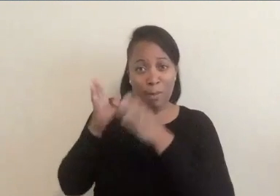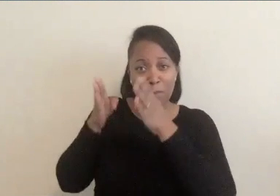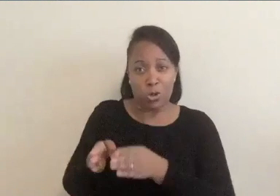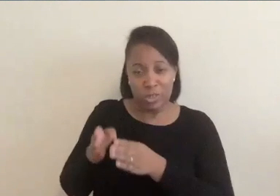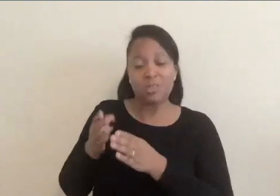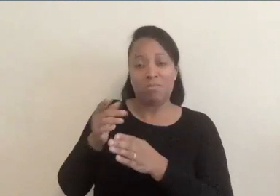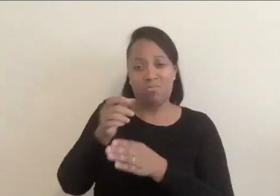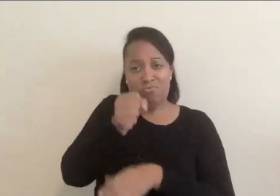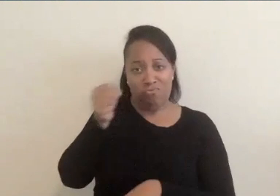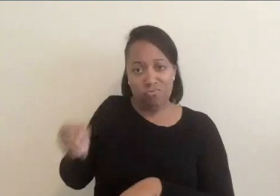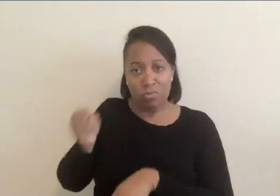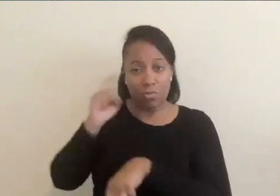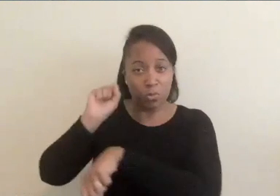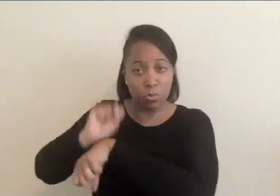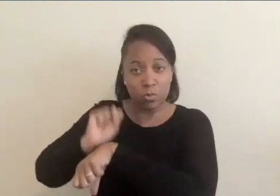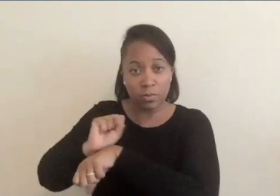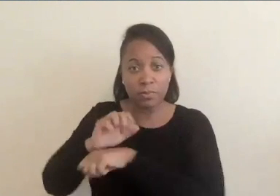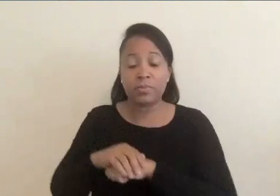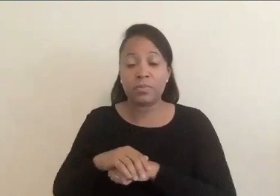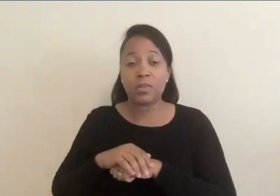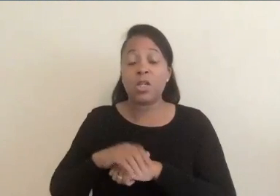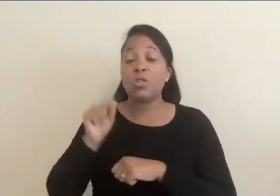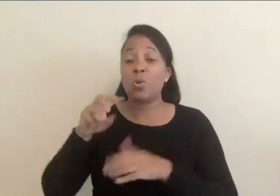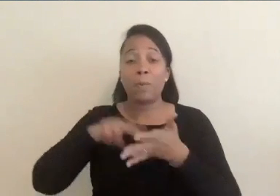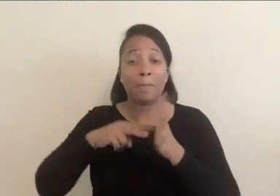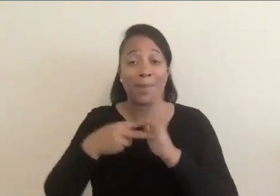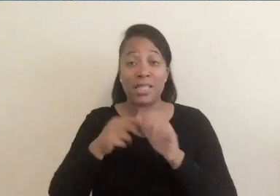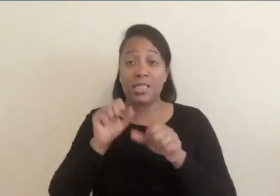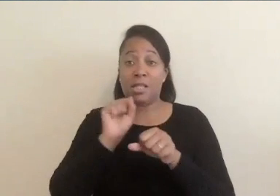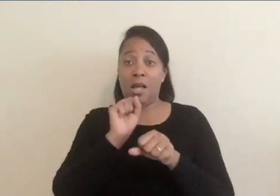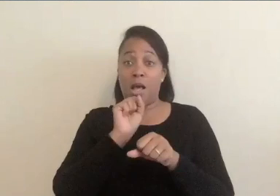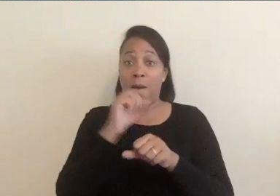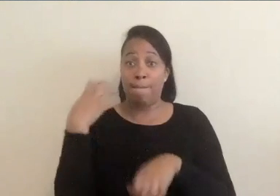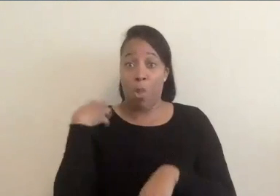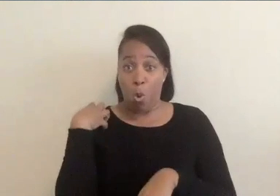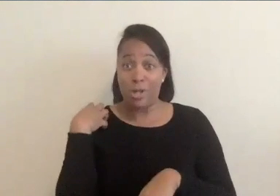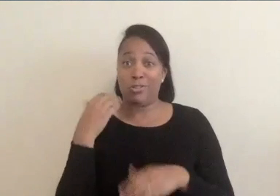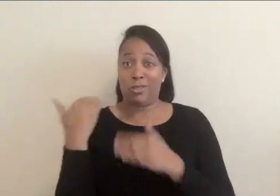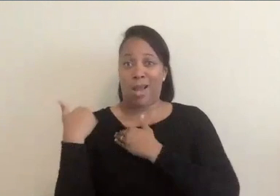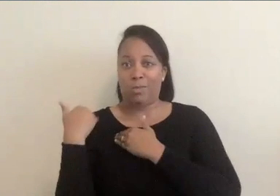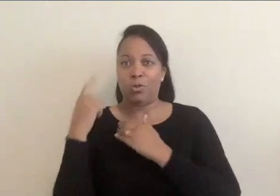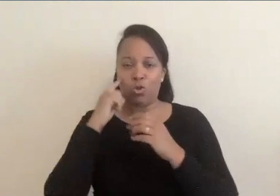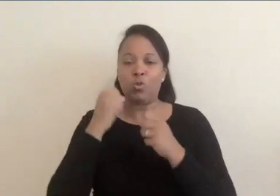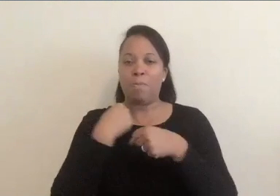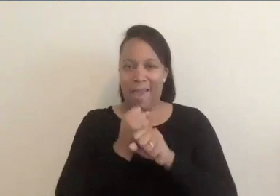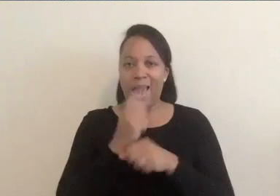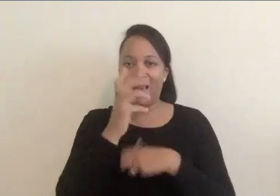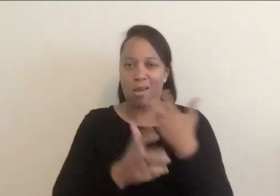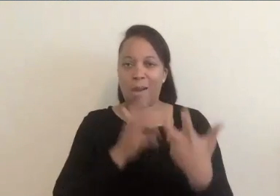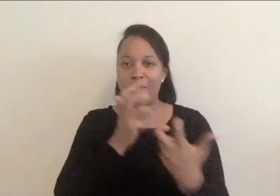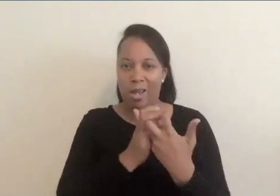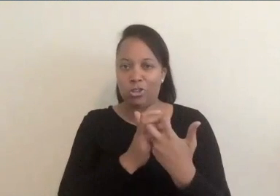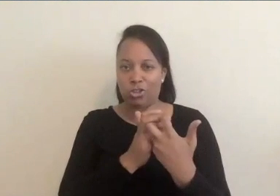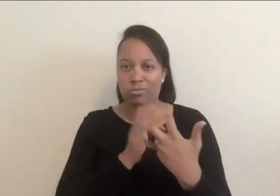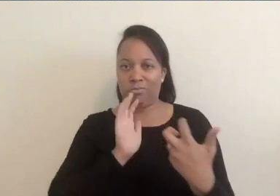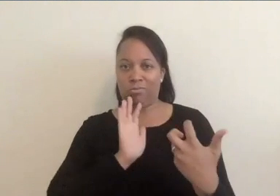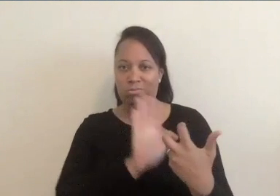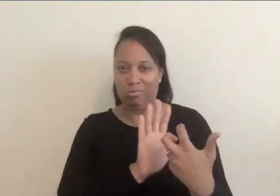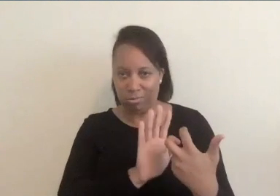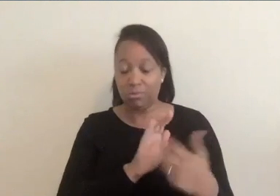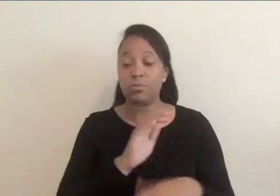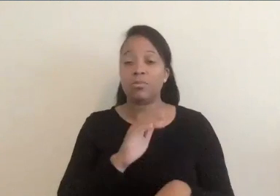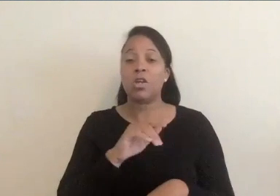work. So the employer needs to make a reasonable accommodation to